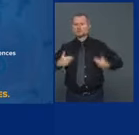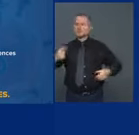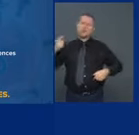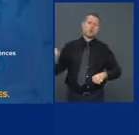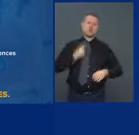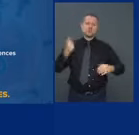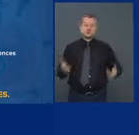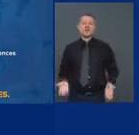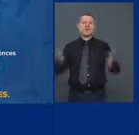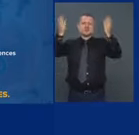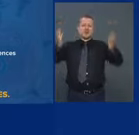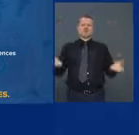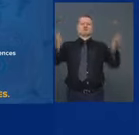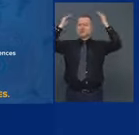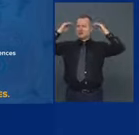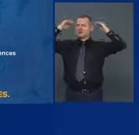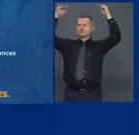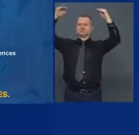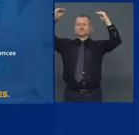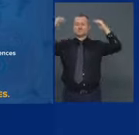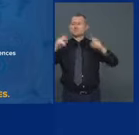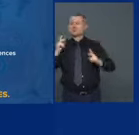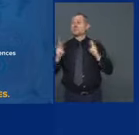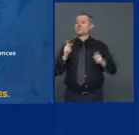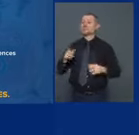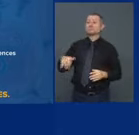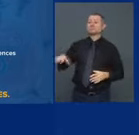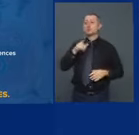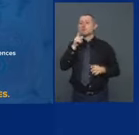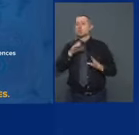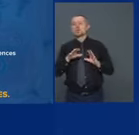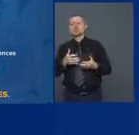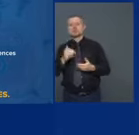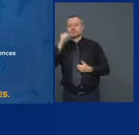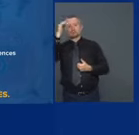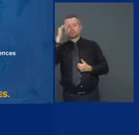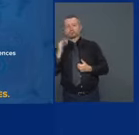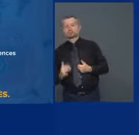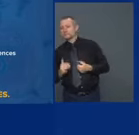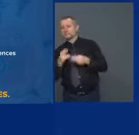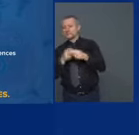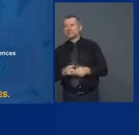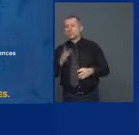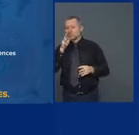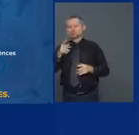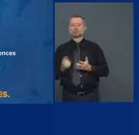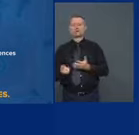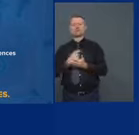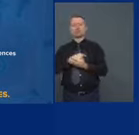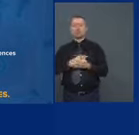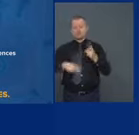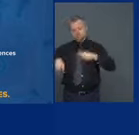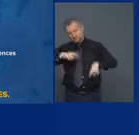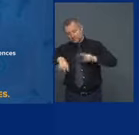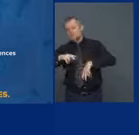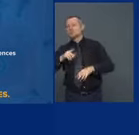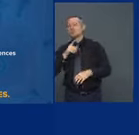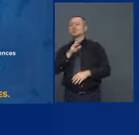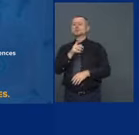going to review a vaccine once the